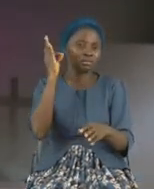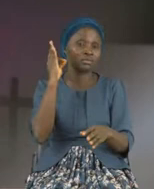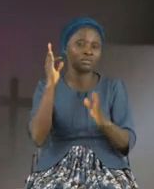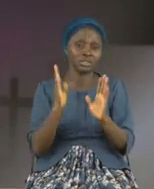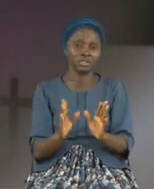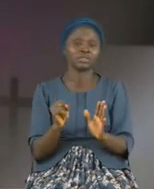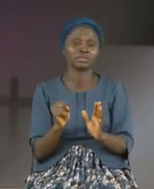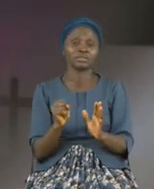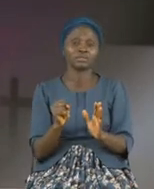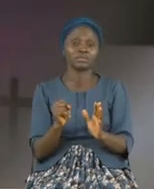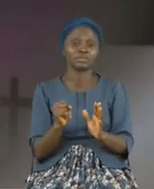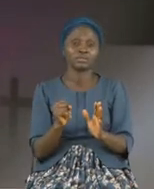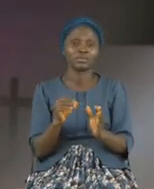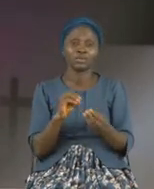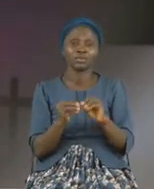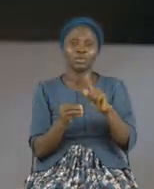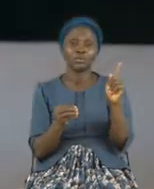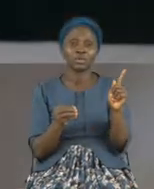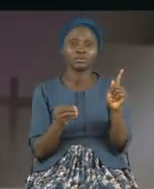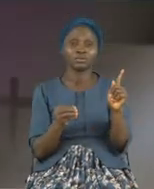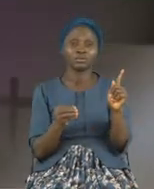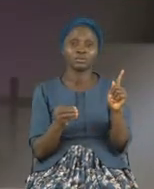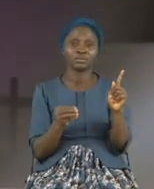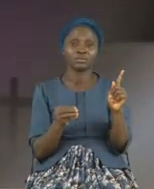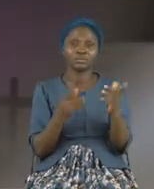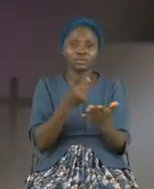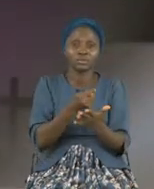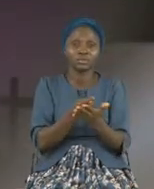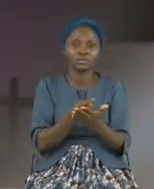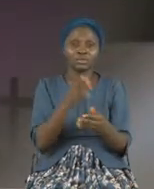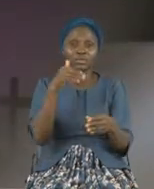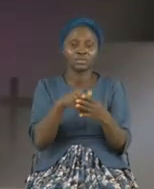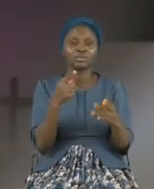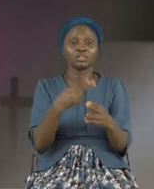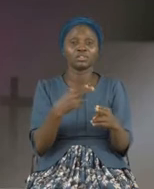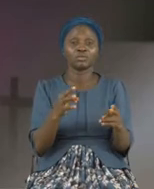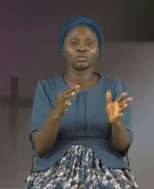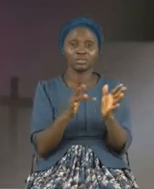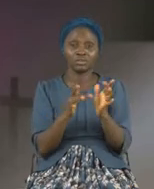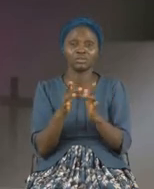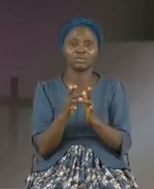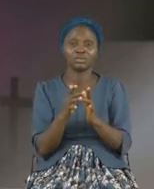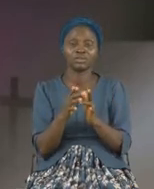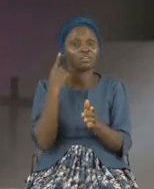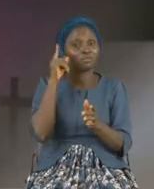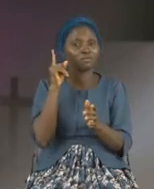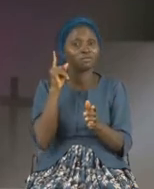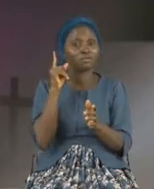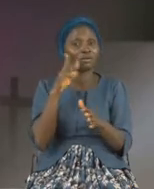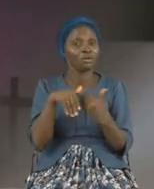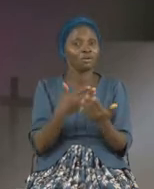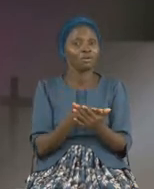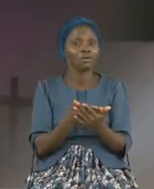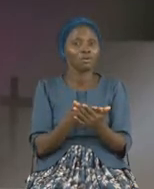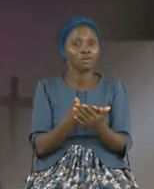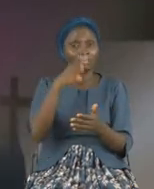one, treasure in the name of Jesus for all men.